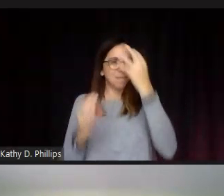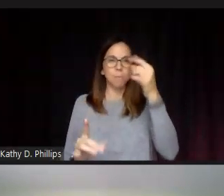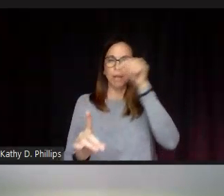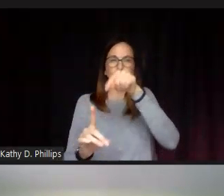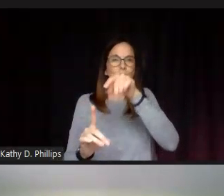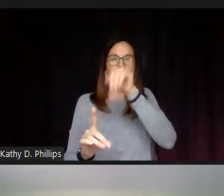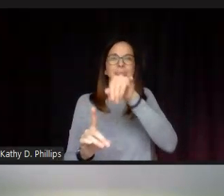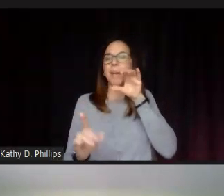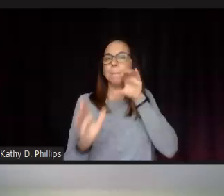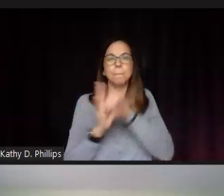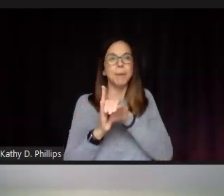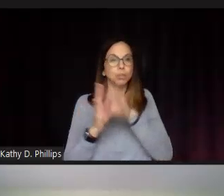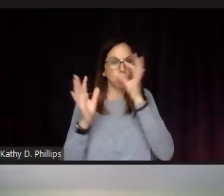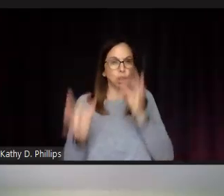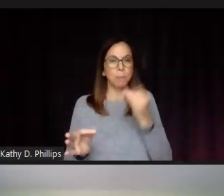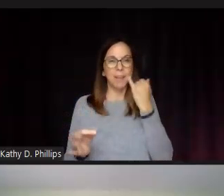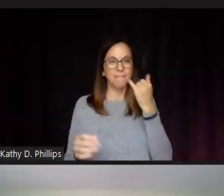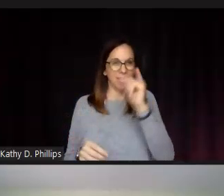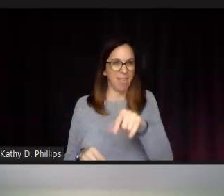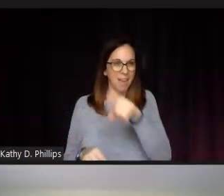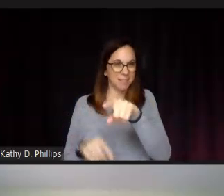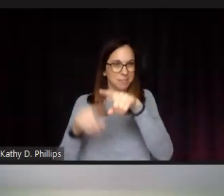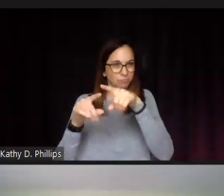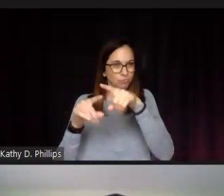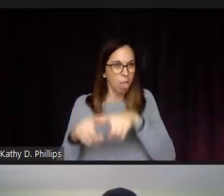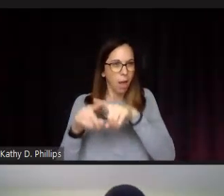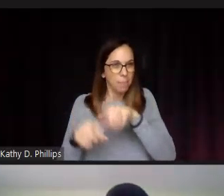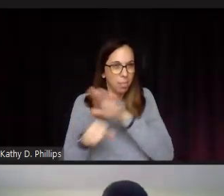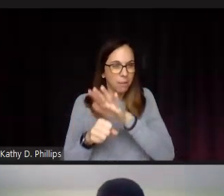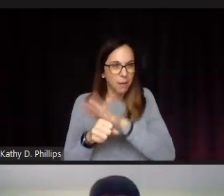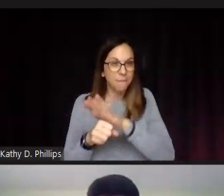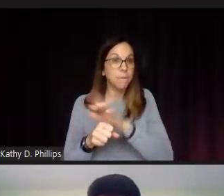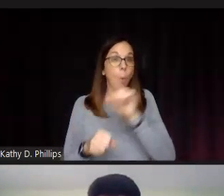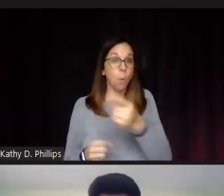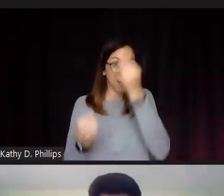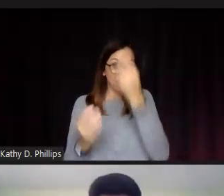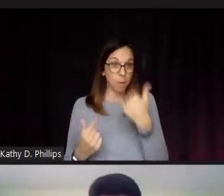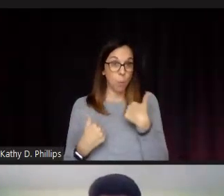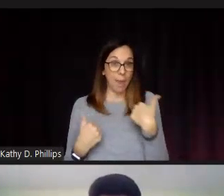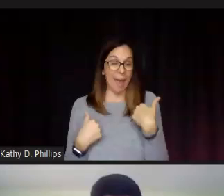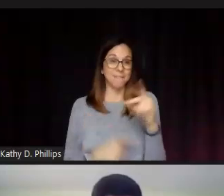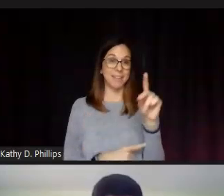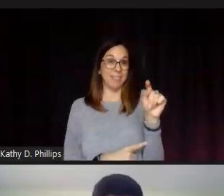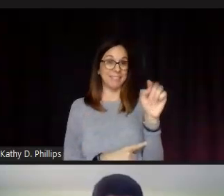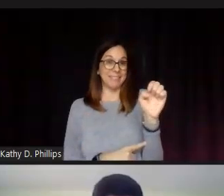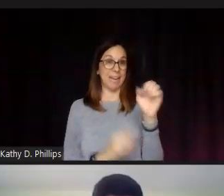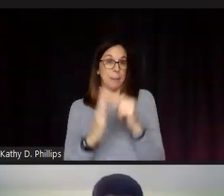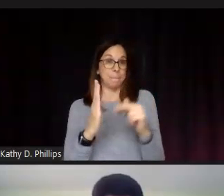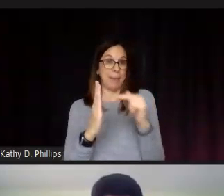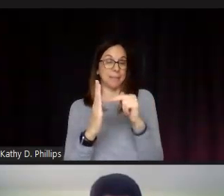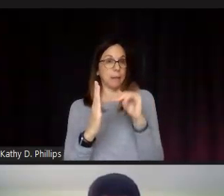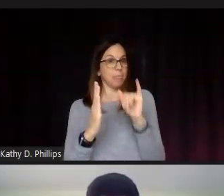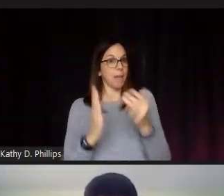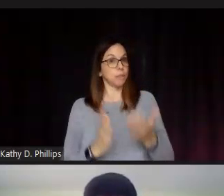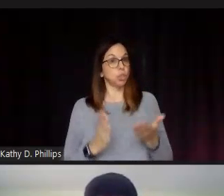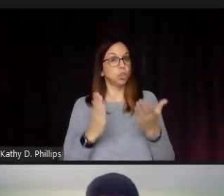to determine whether it would be reliable. And the only information we have, the date of the painting, suggests that